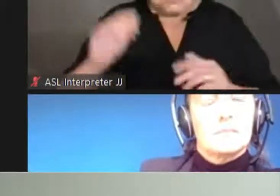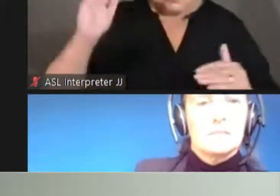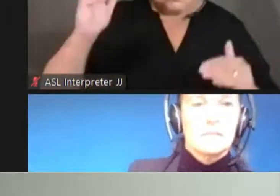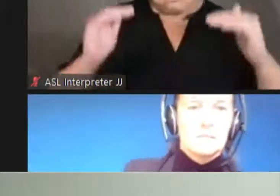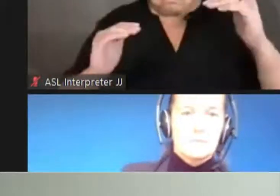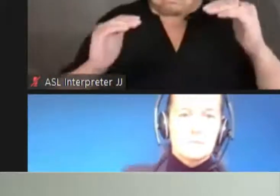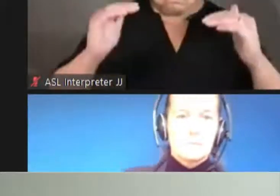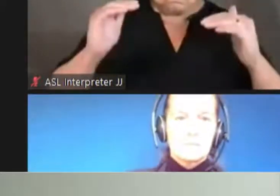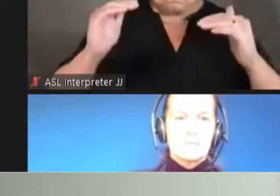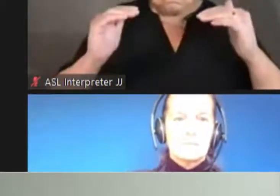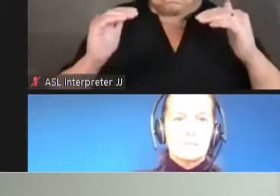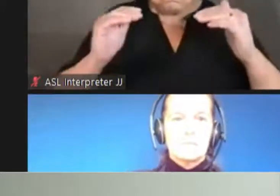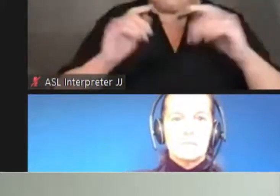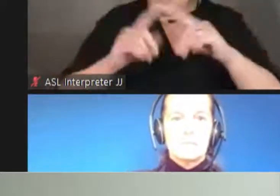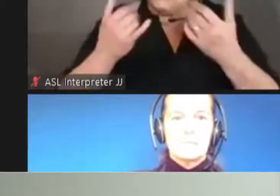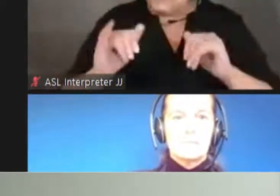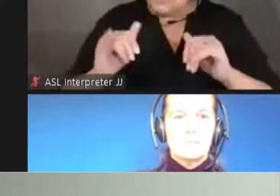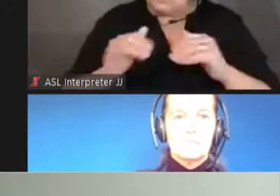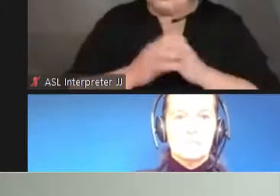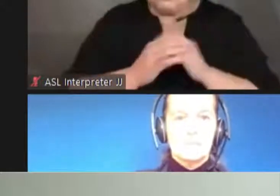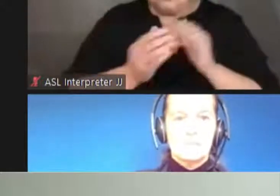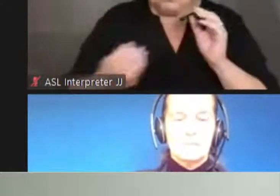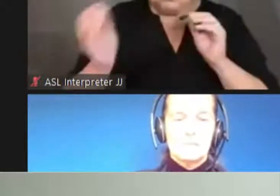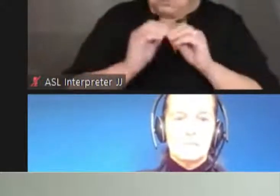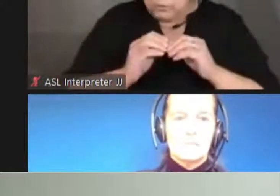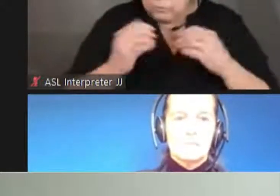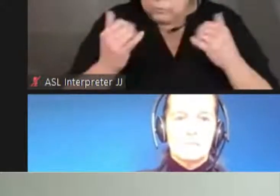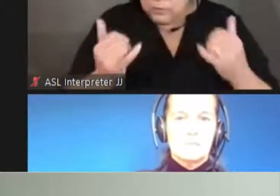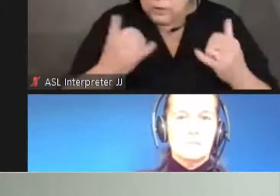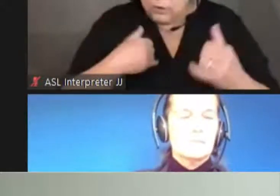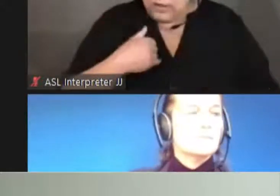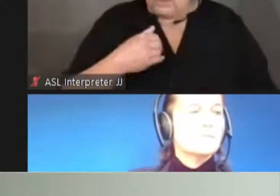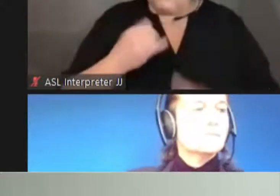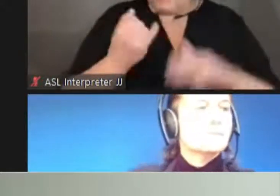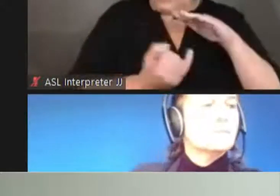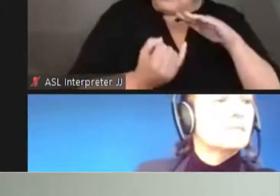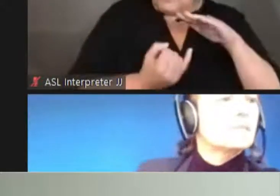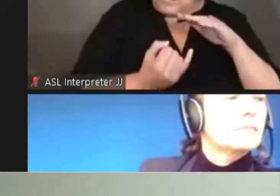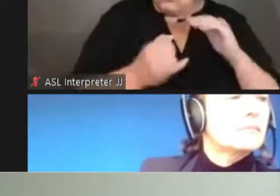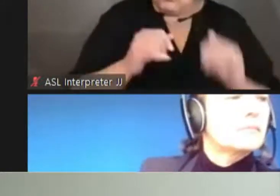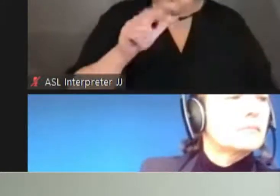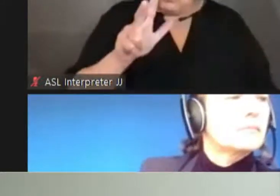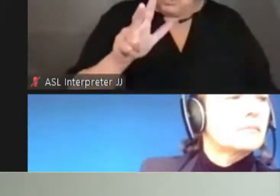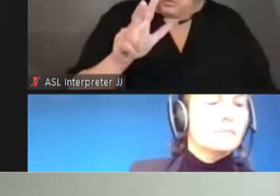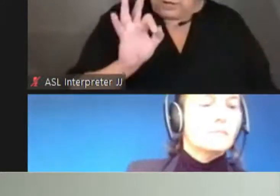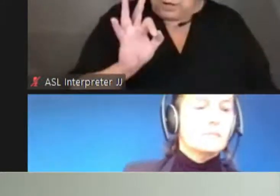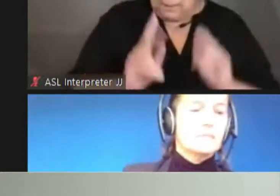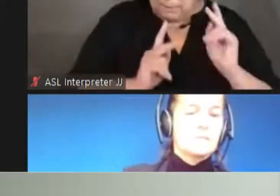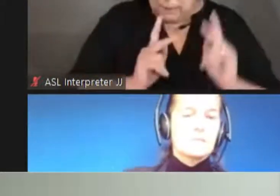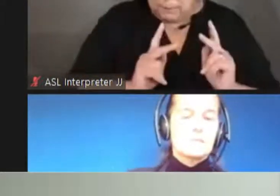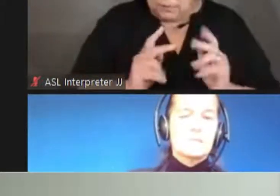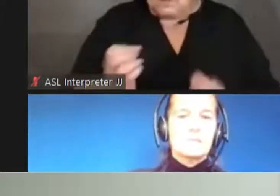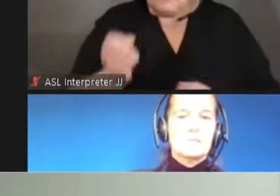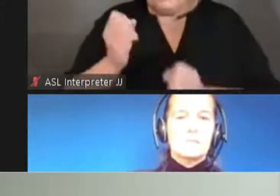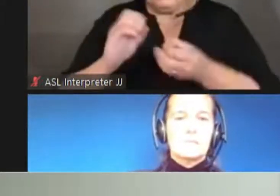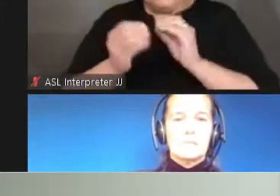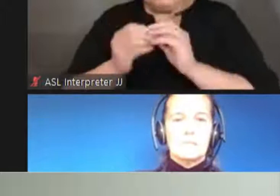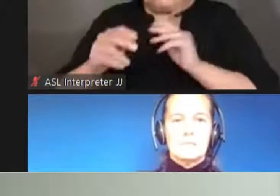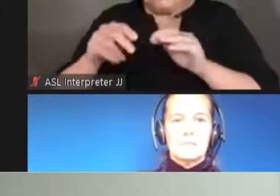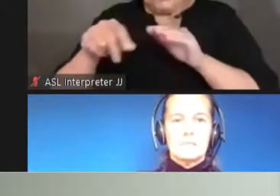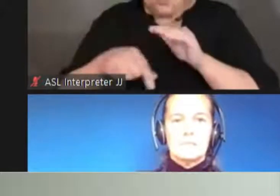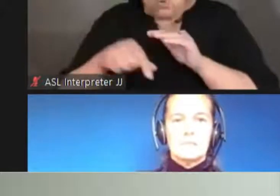Currently in isolation, we have 39 people, and in quarantine, 63. The deaths now are up to